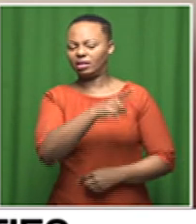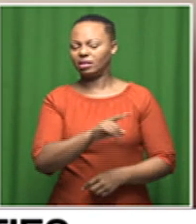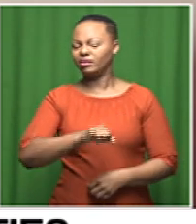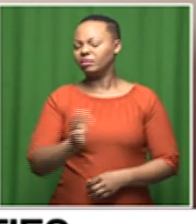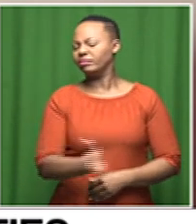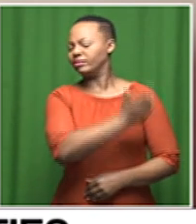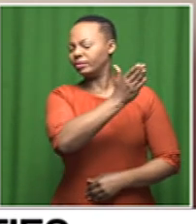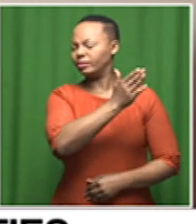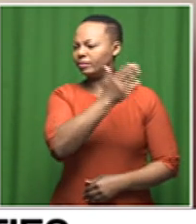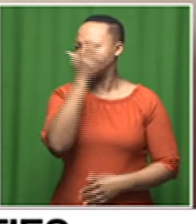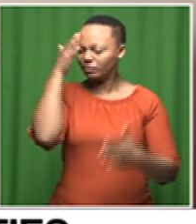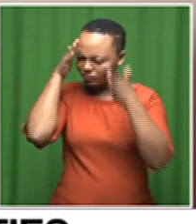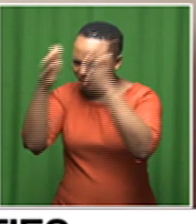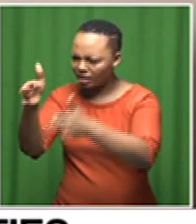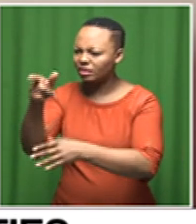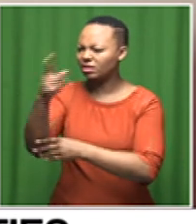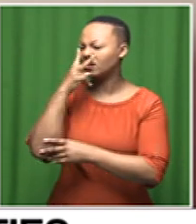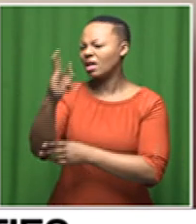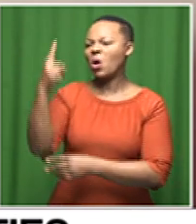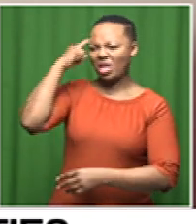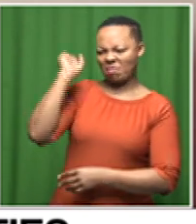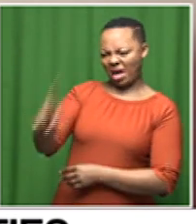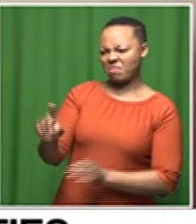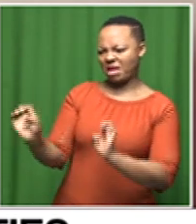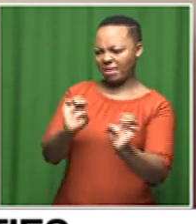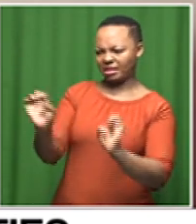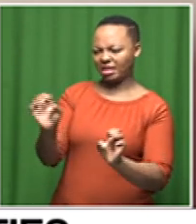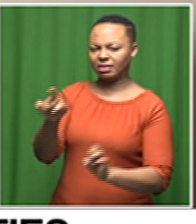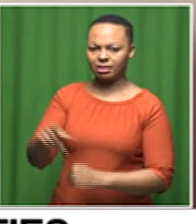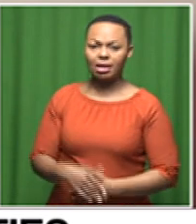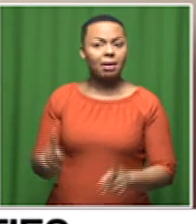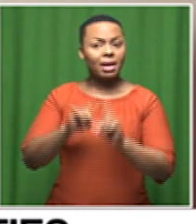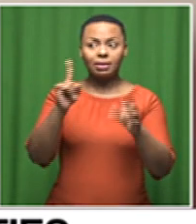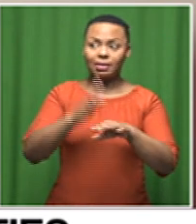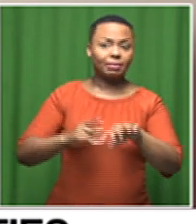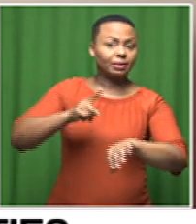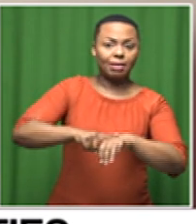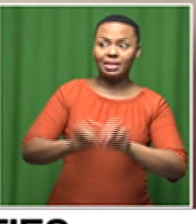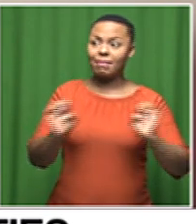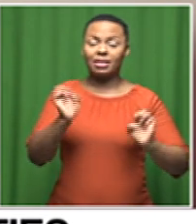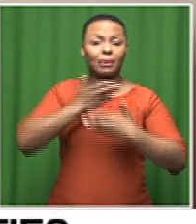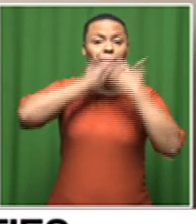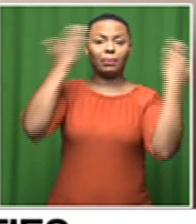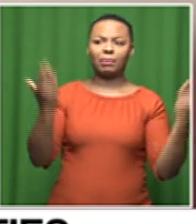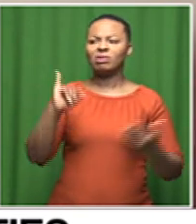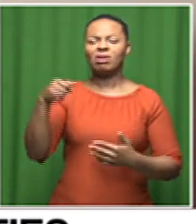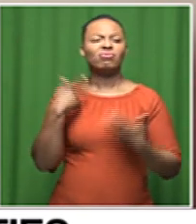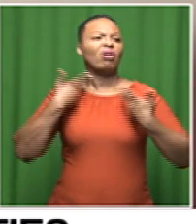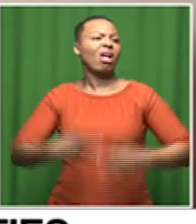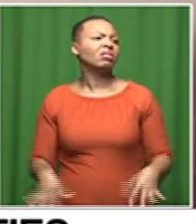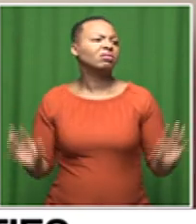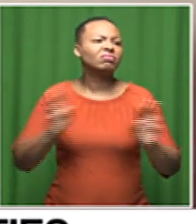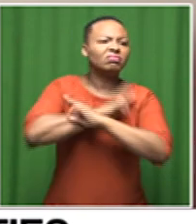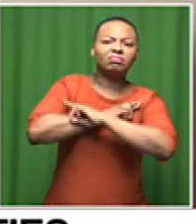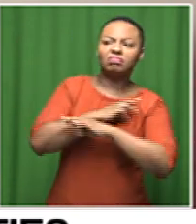aside and deal with what they think is emergency. Sometimes there is no emergency. They will just relax and do whatever